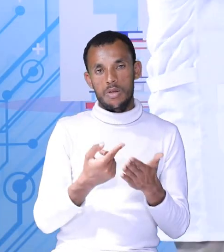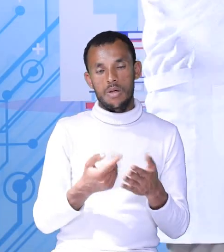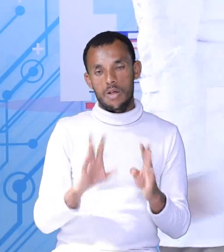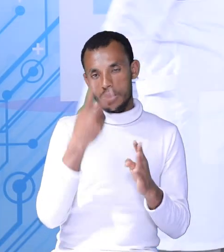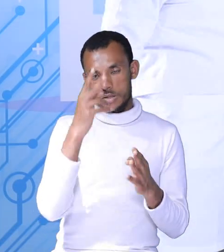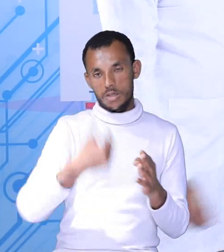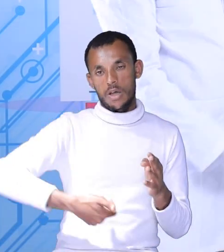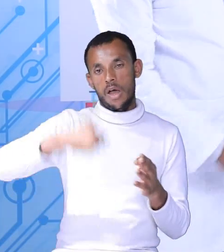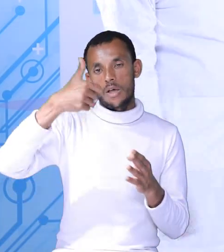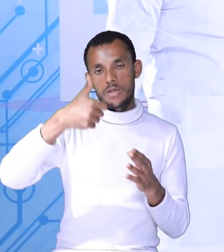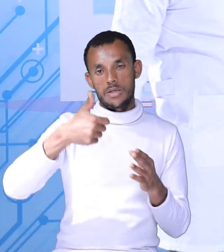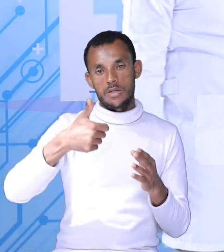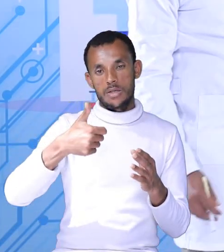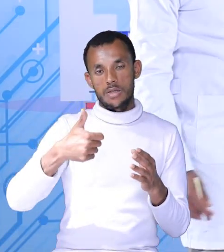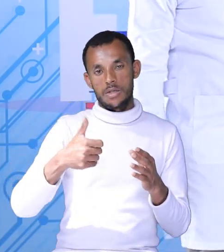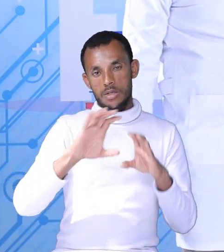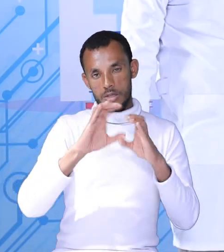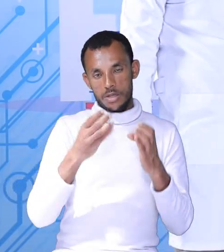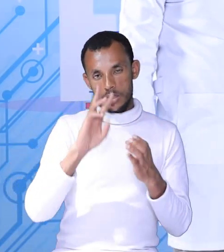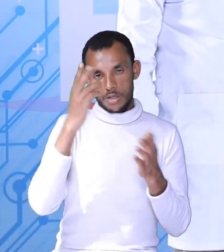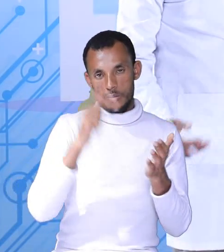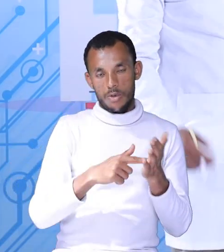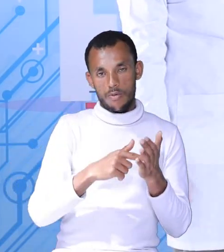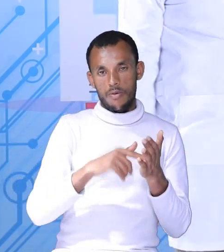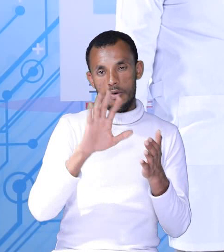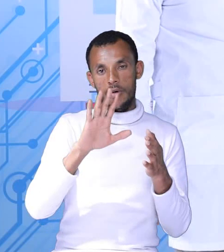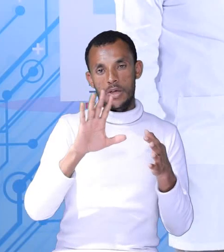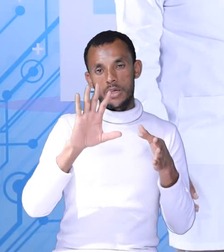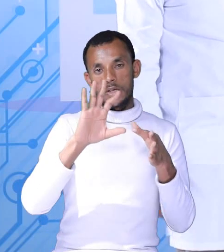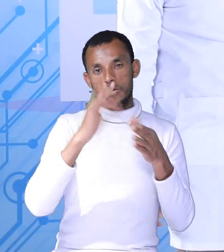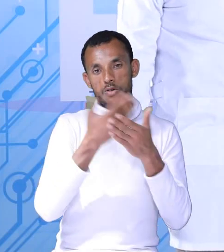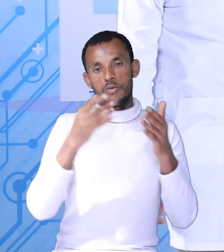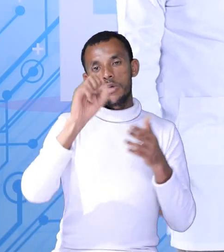see the other section, 6.5, equation of a sphere.